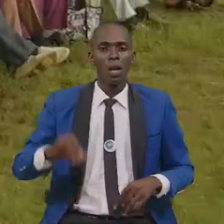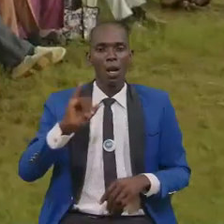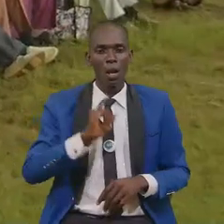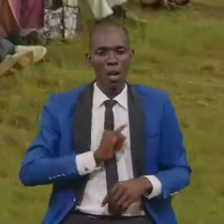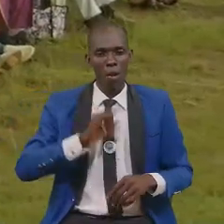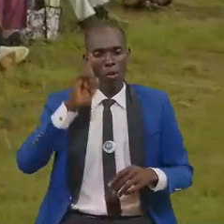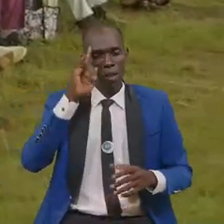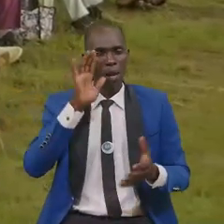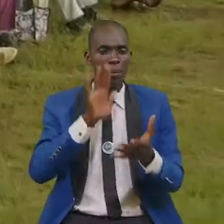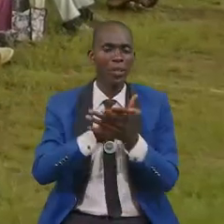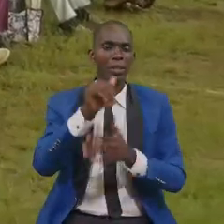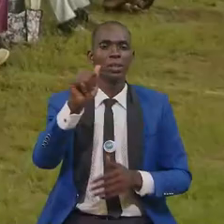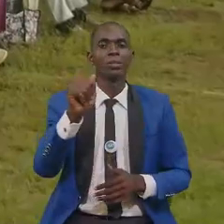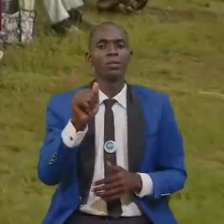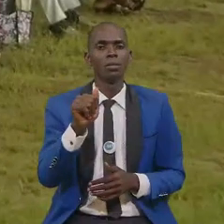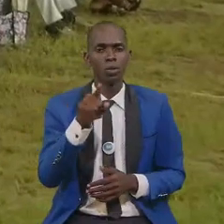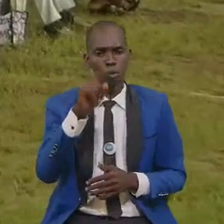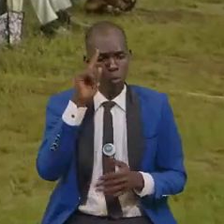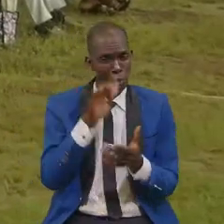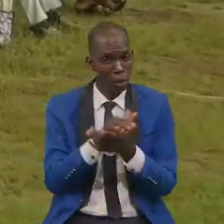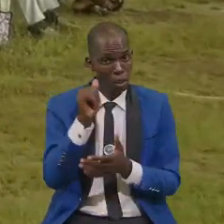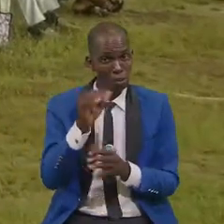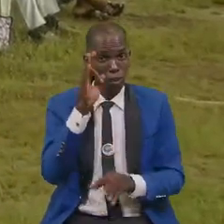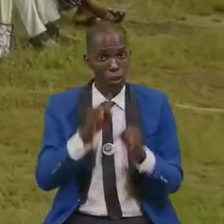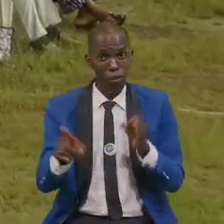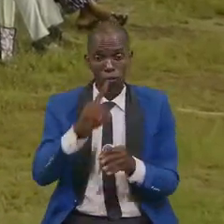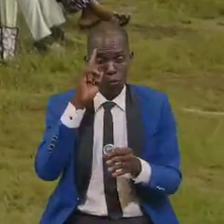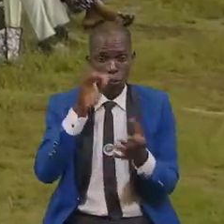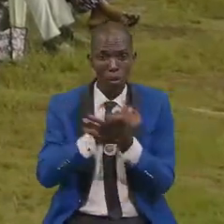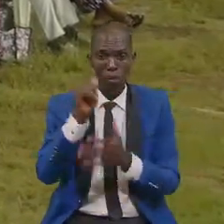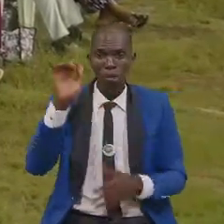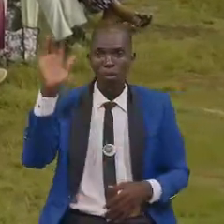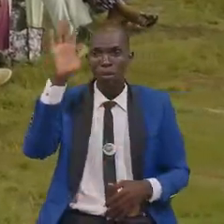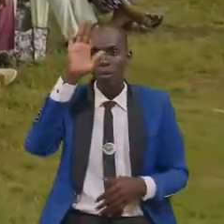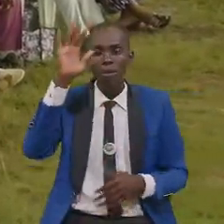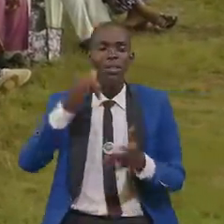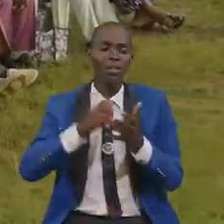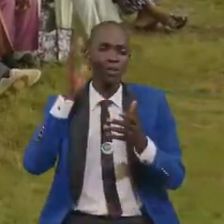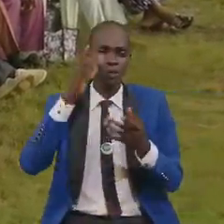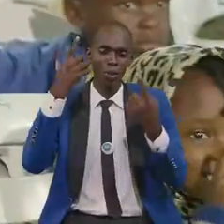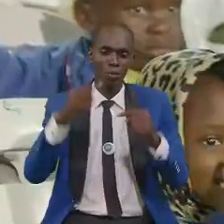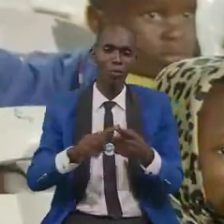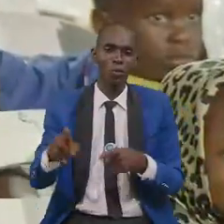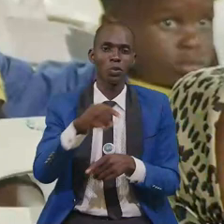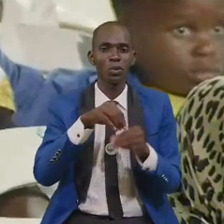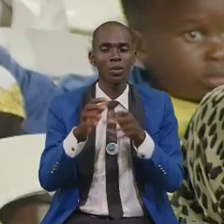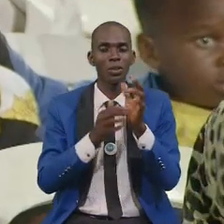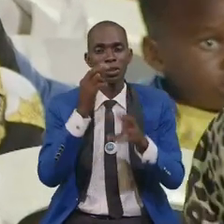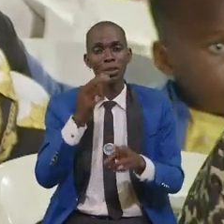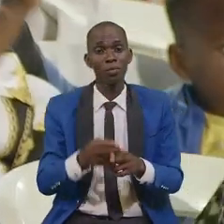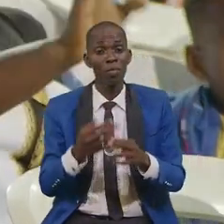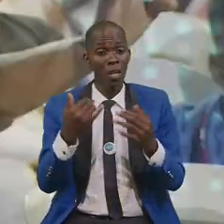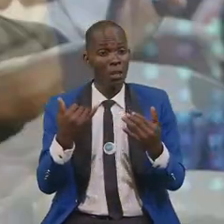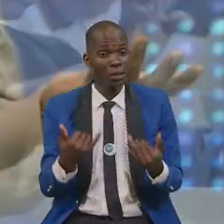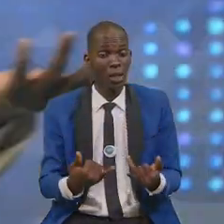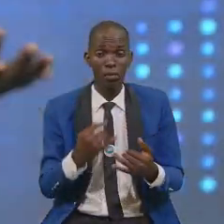believe. Where are you? If you believe, where are you? It will happen. Heads bowed and eyes